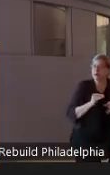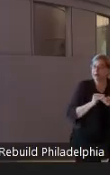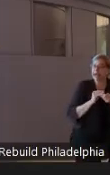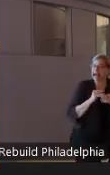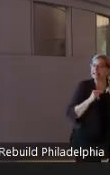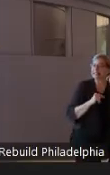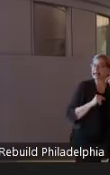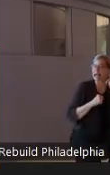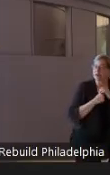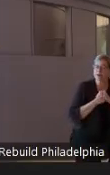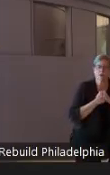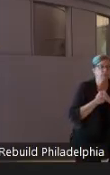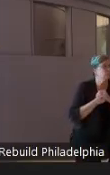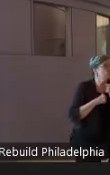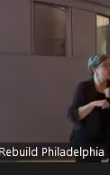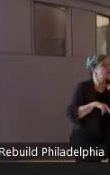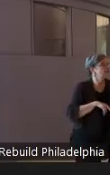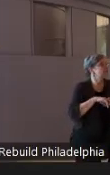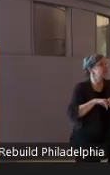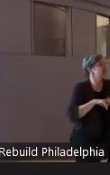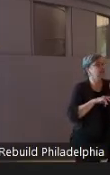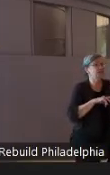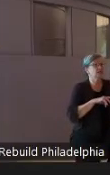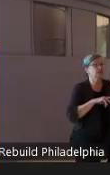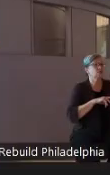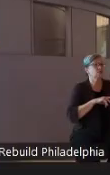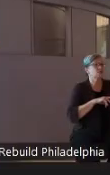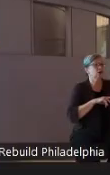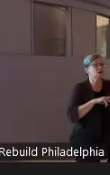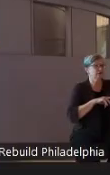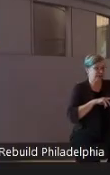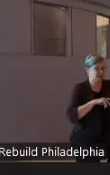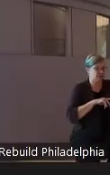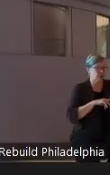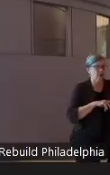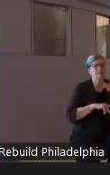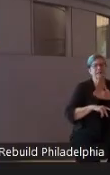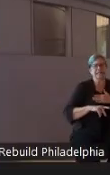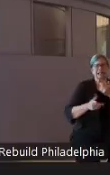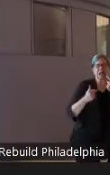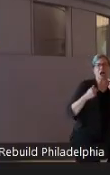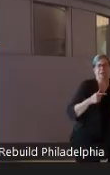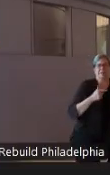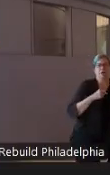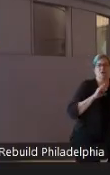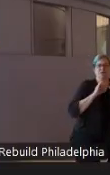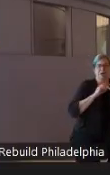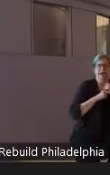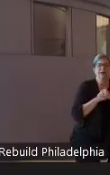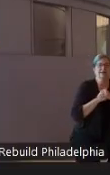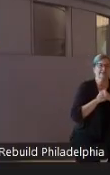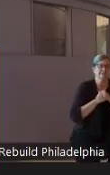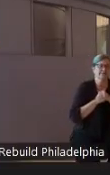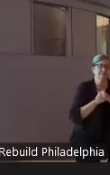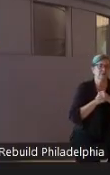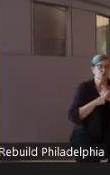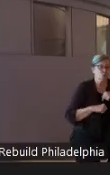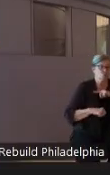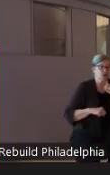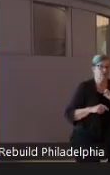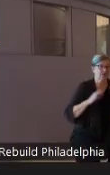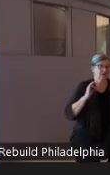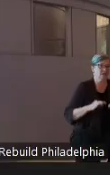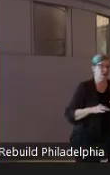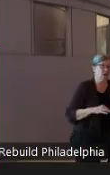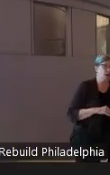So I'm going to be sitting right over there, and I would love for you to come up and give me your feedback because we have to decide between these